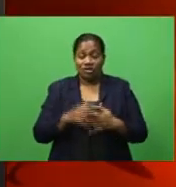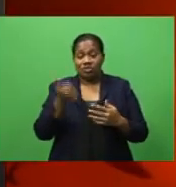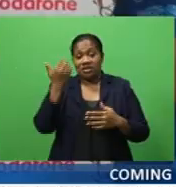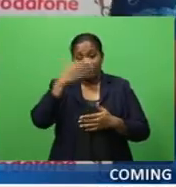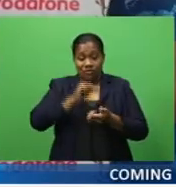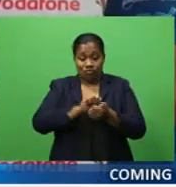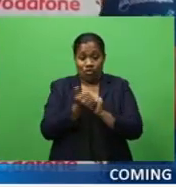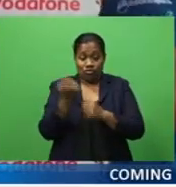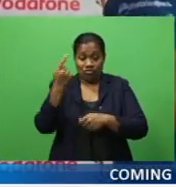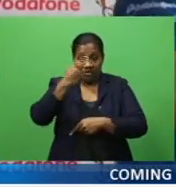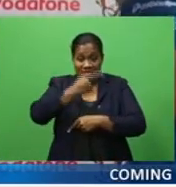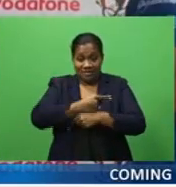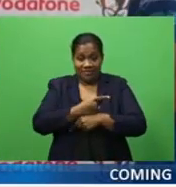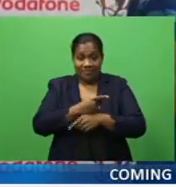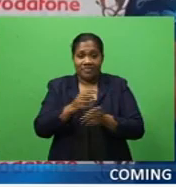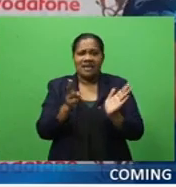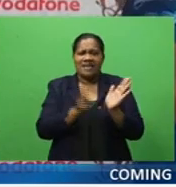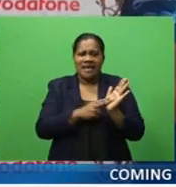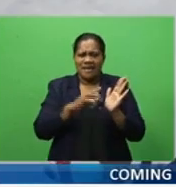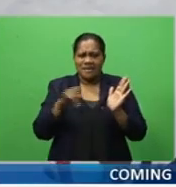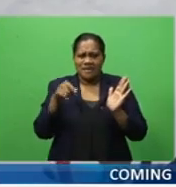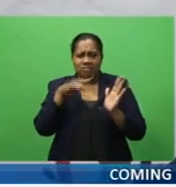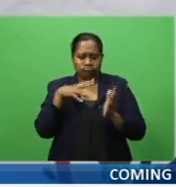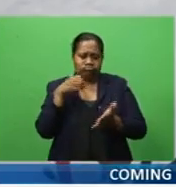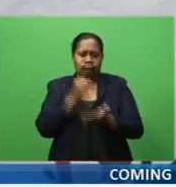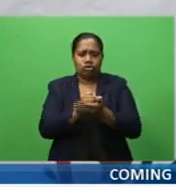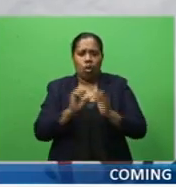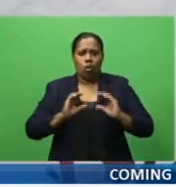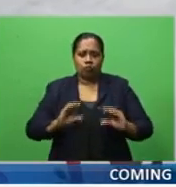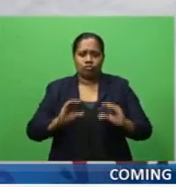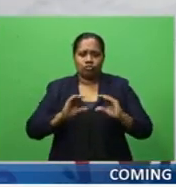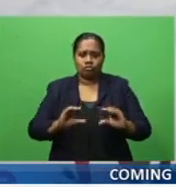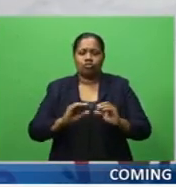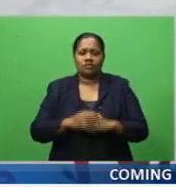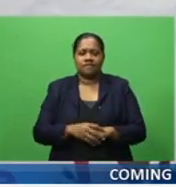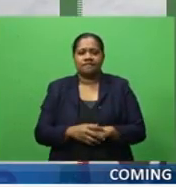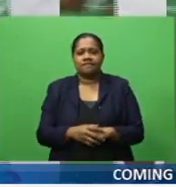tonight. Naingama confirmed the coach.